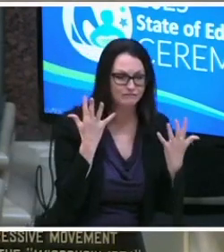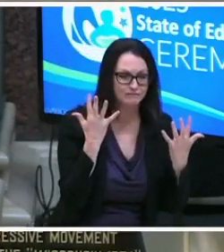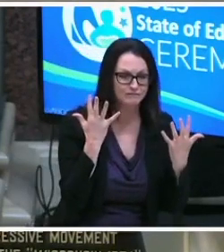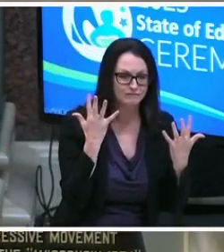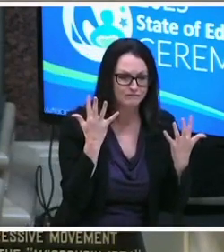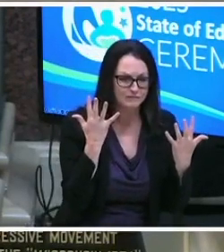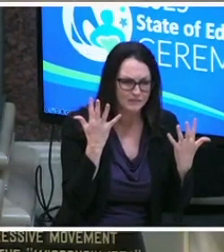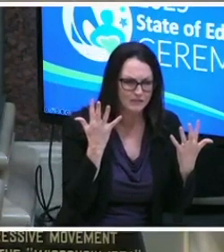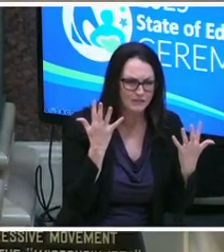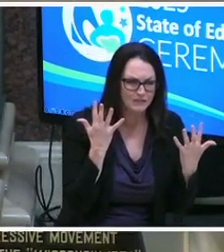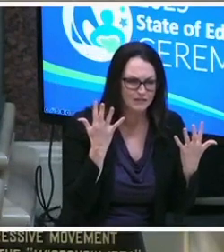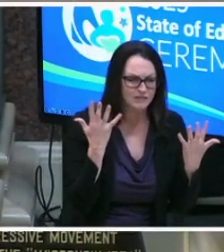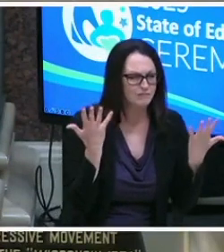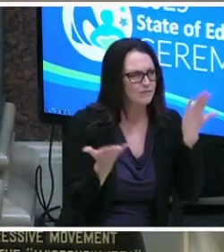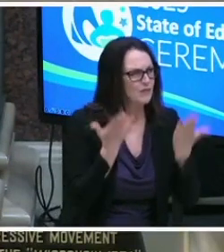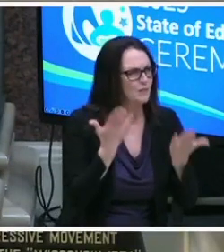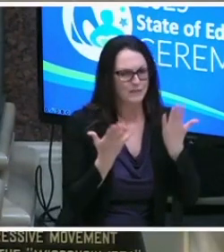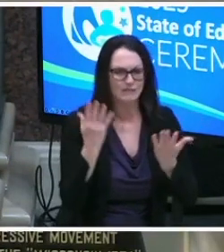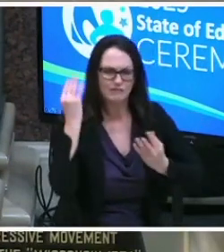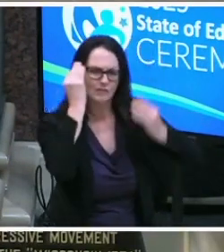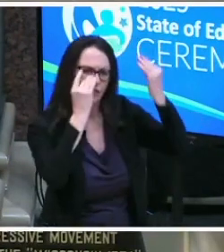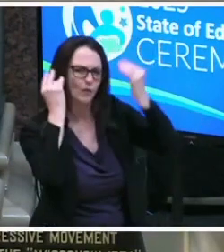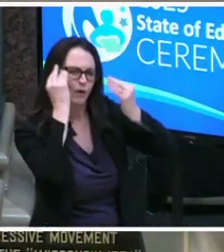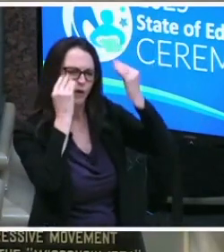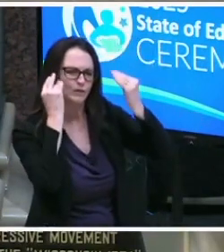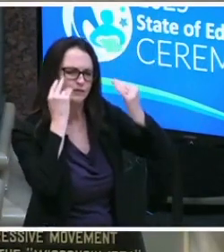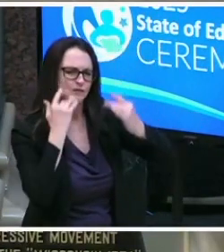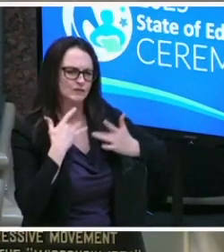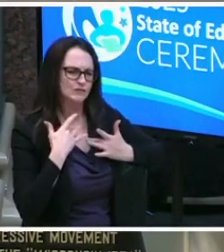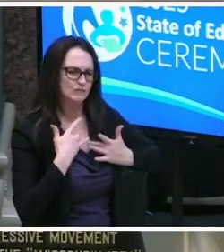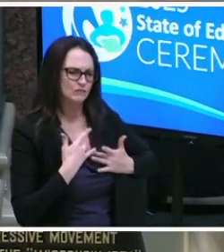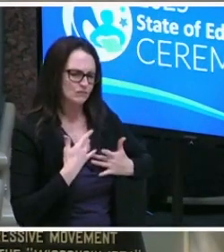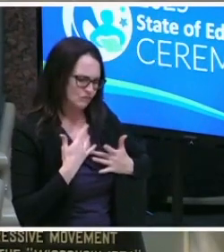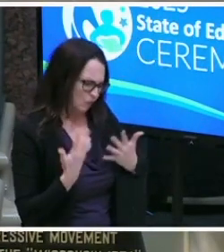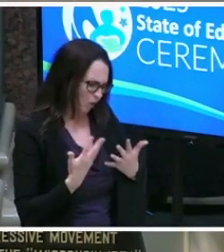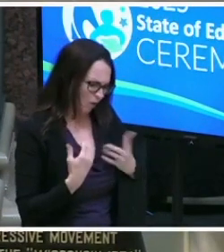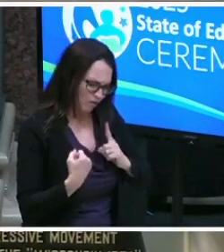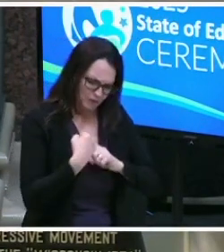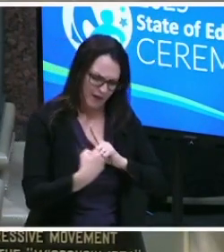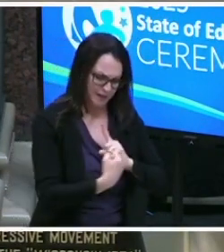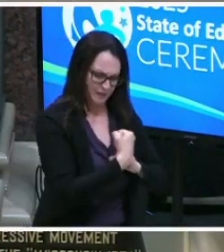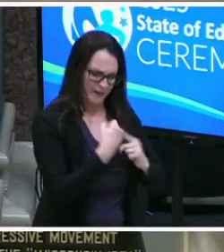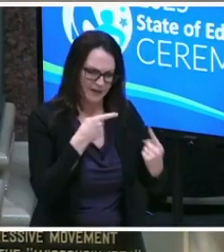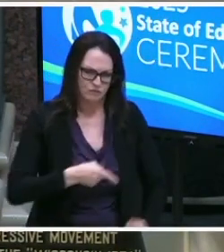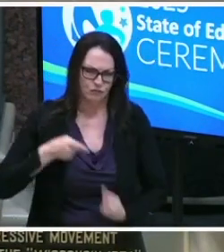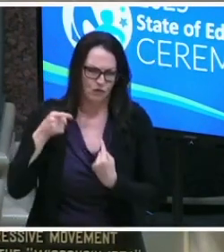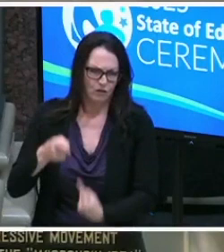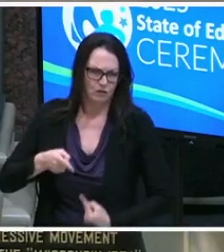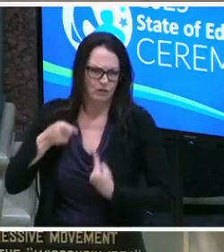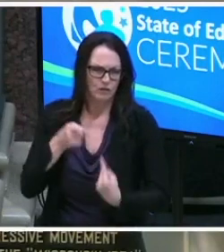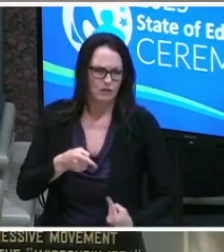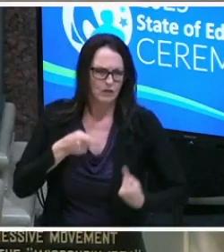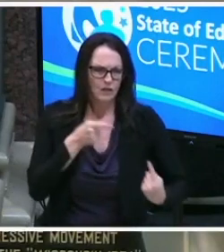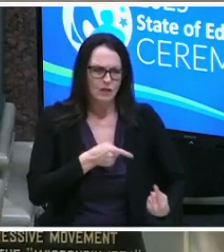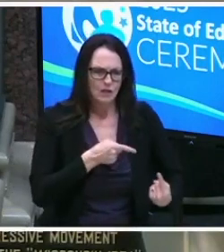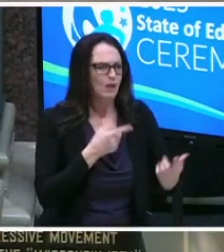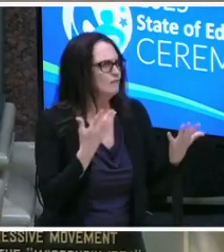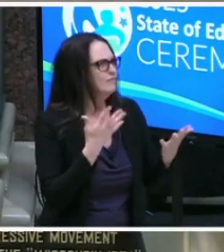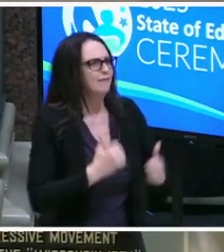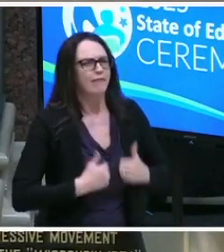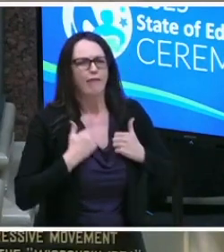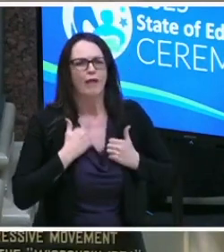These thoughts of hope are what keep us going throughout the world, no matter what comes our way. And